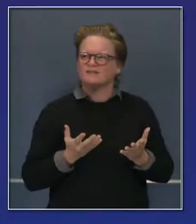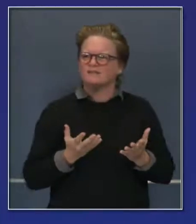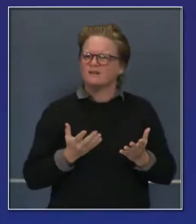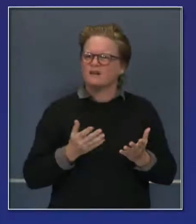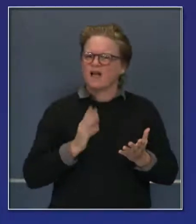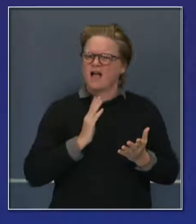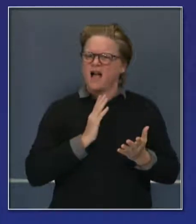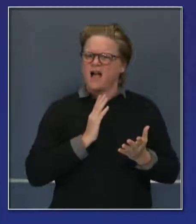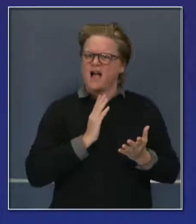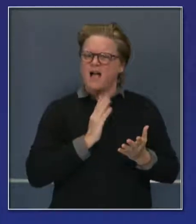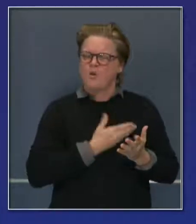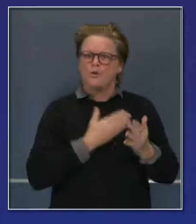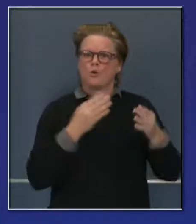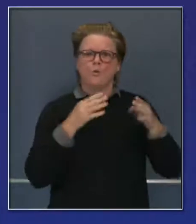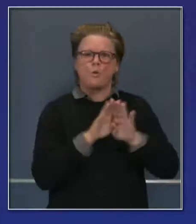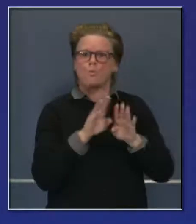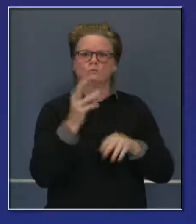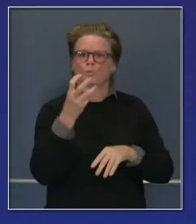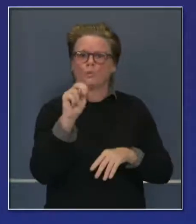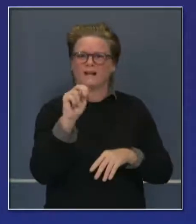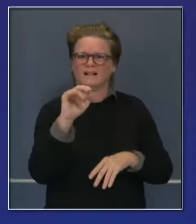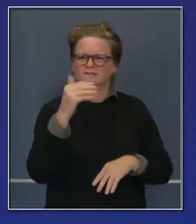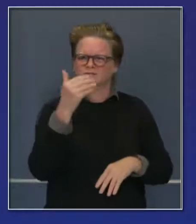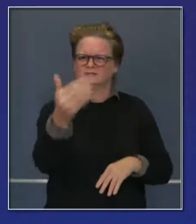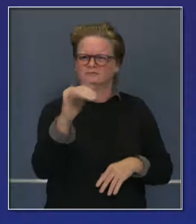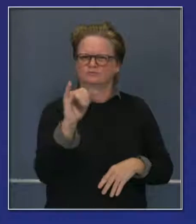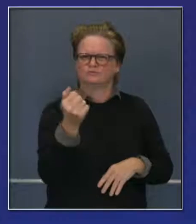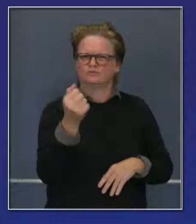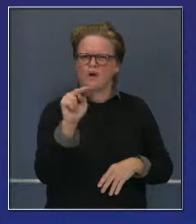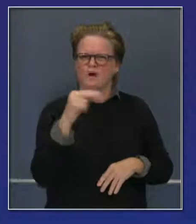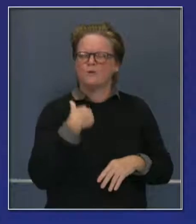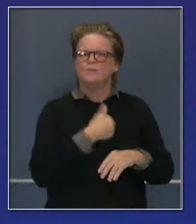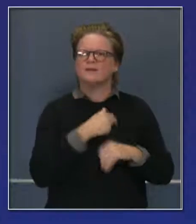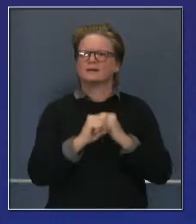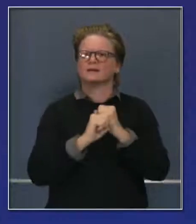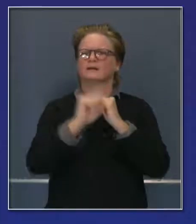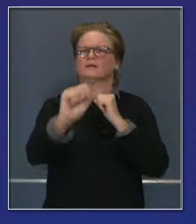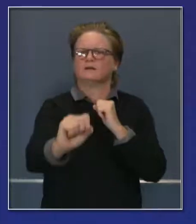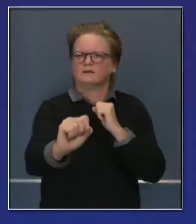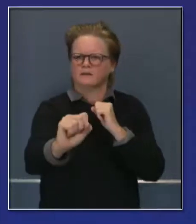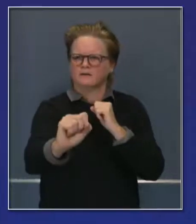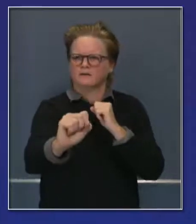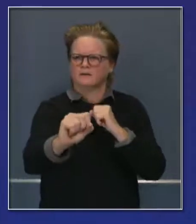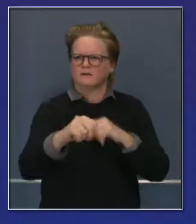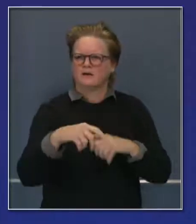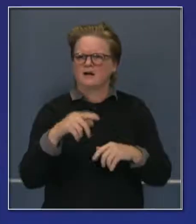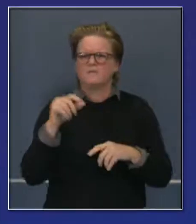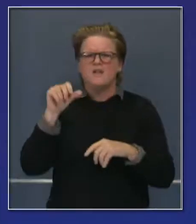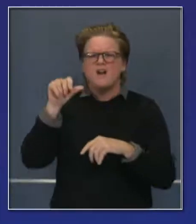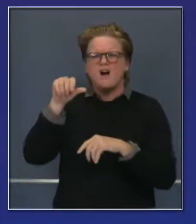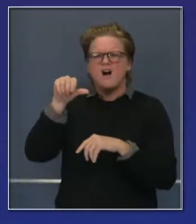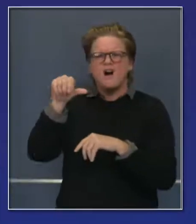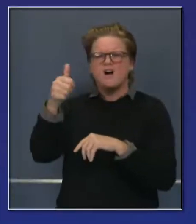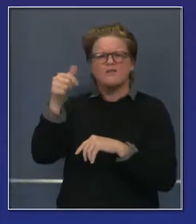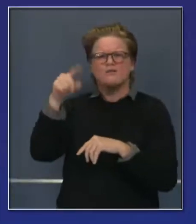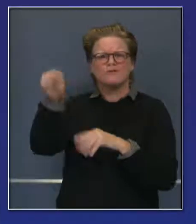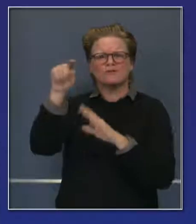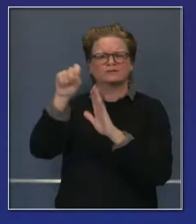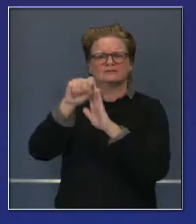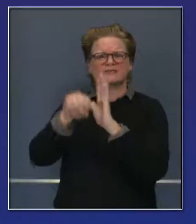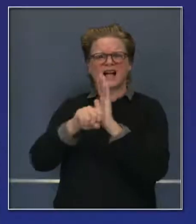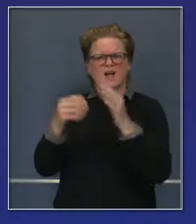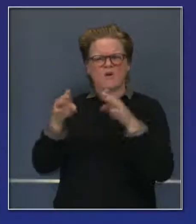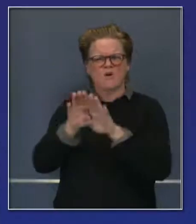31st of next year. Most will end their enrollment period on December 15th. Again,